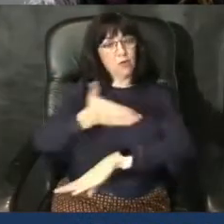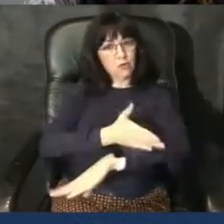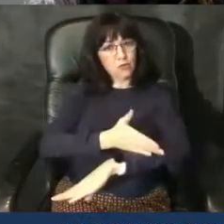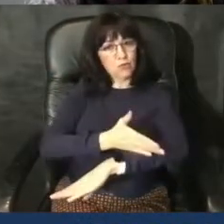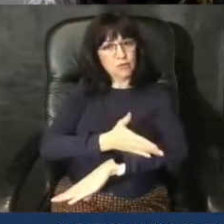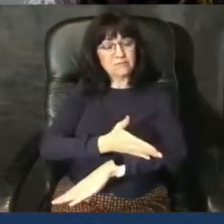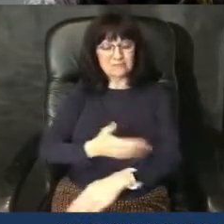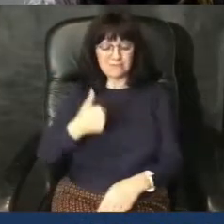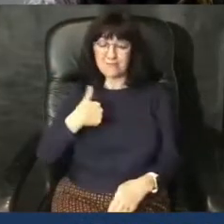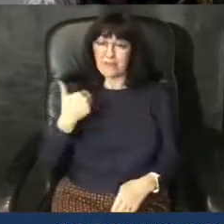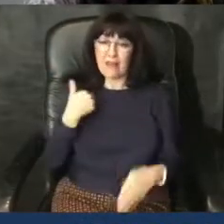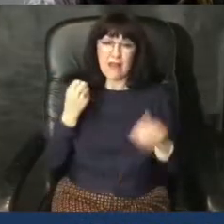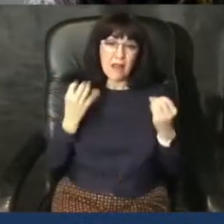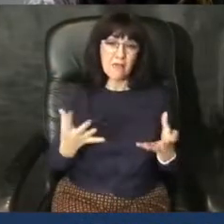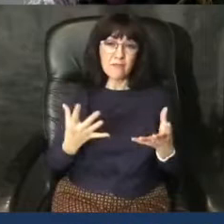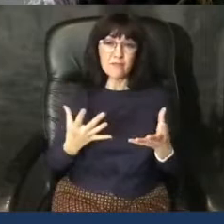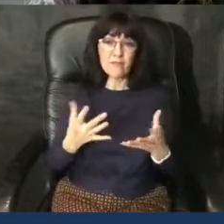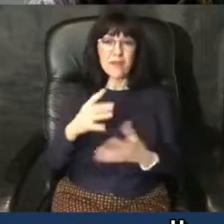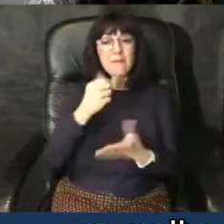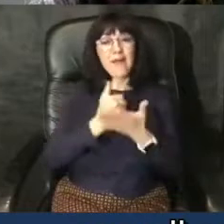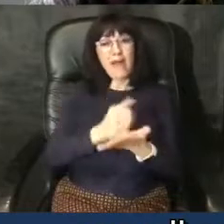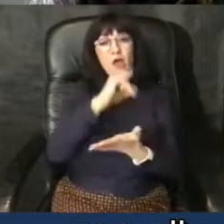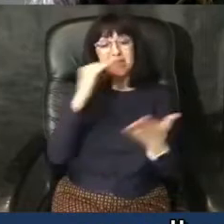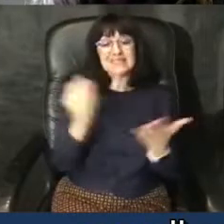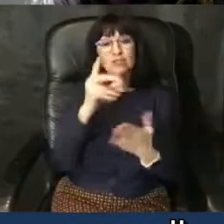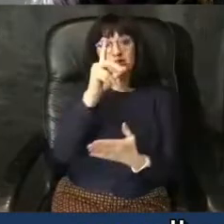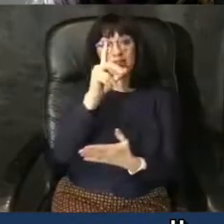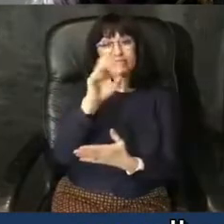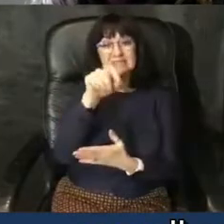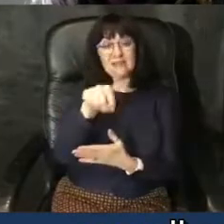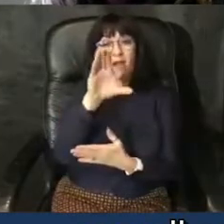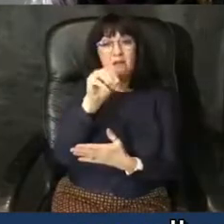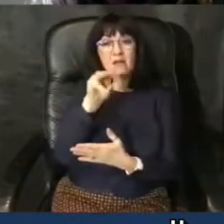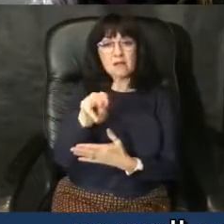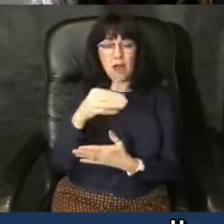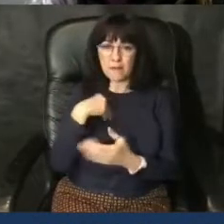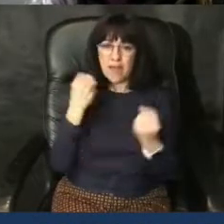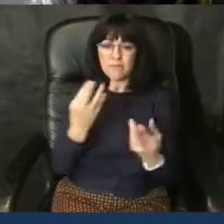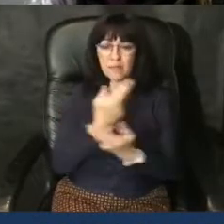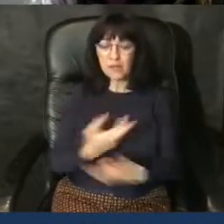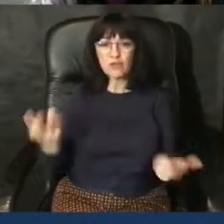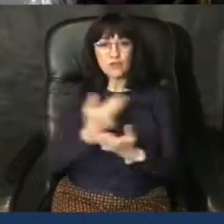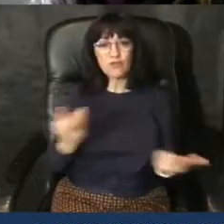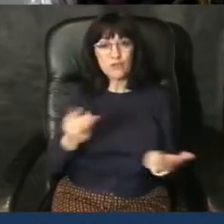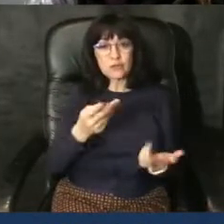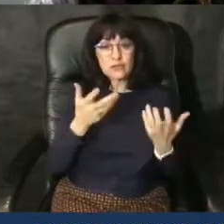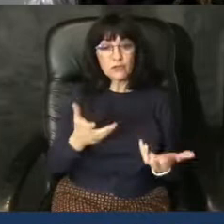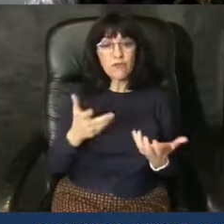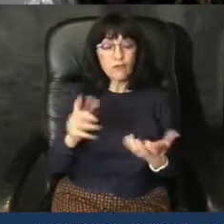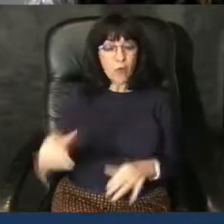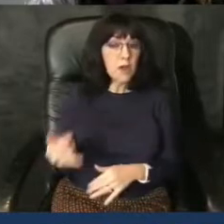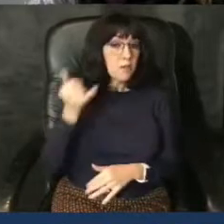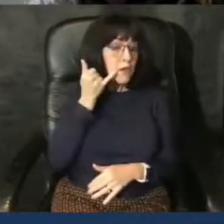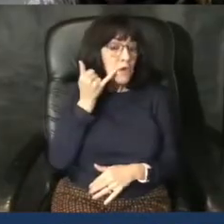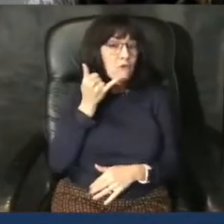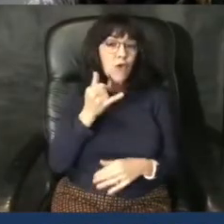in our state at helpishere.de.com. As well as if you just want to pick up the phone and talk to someone, our crisis and care line, as